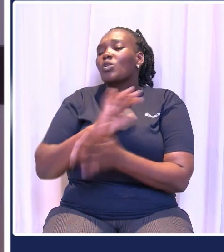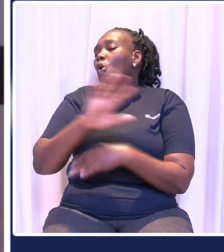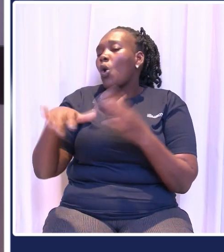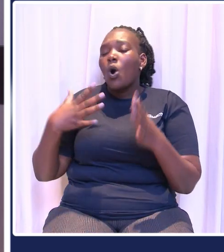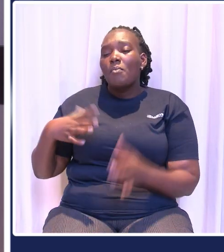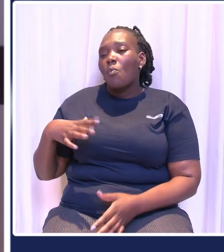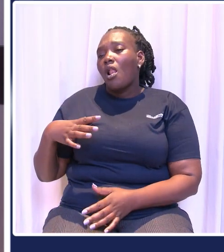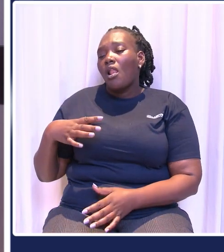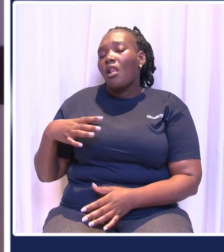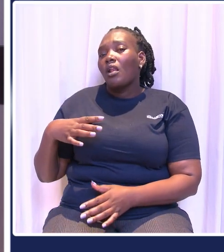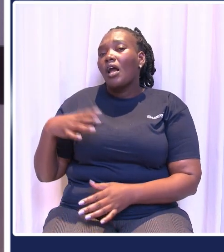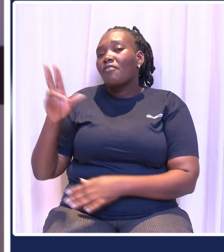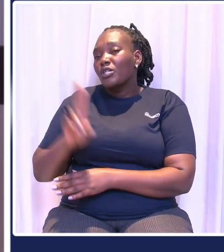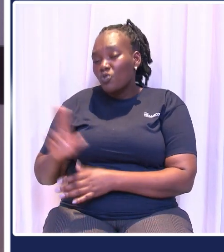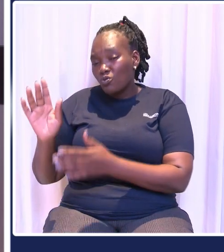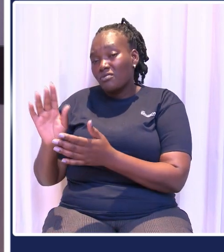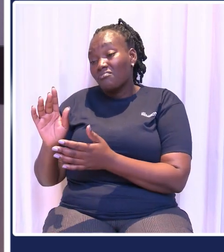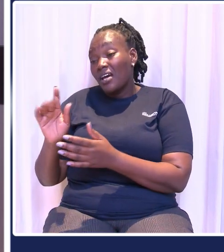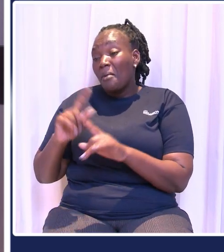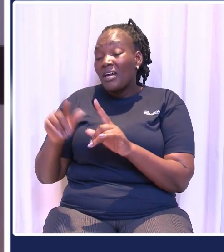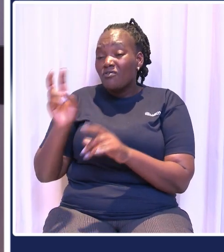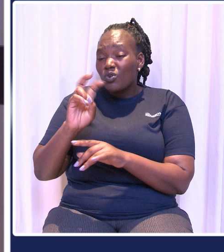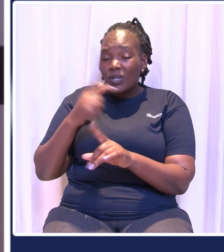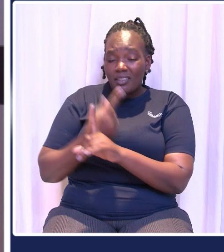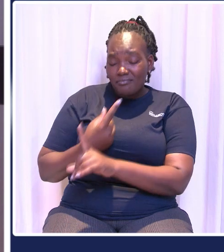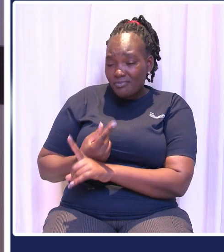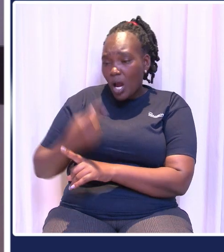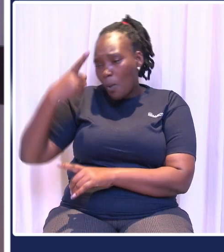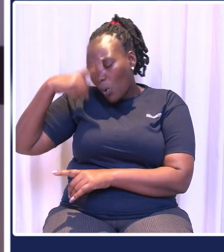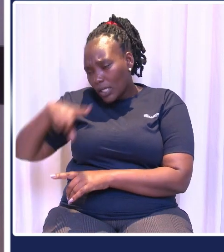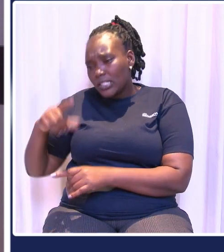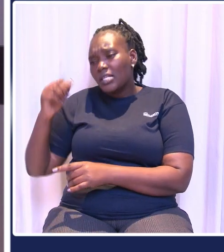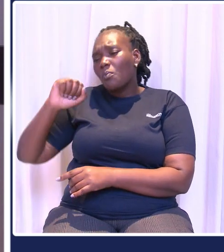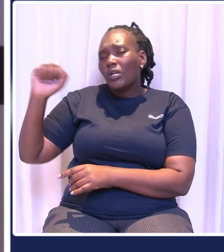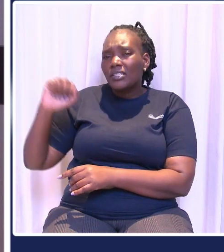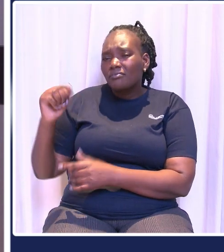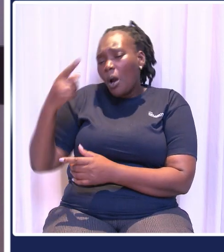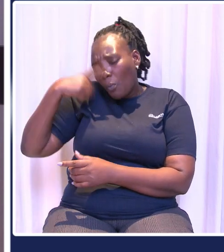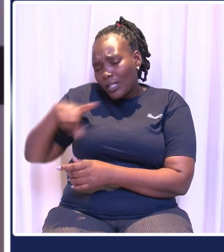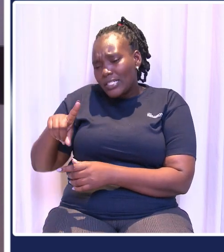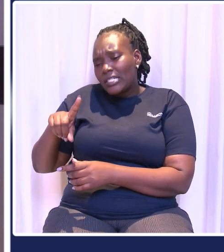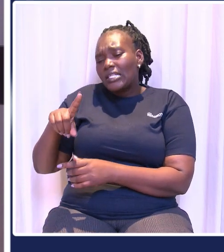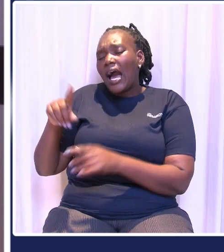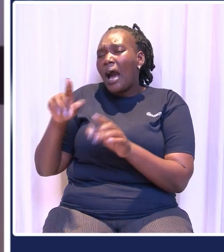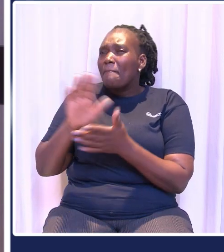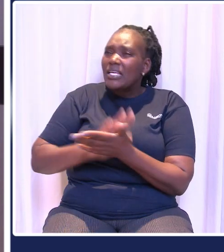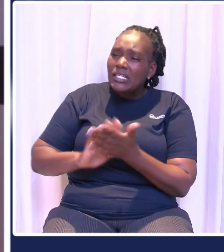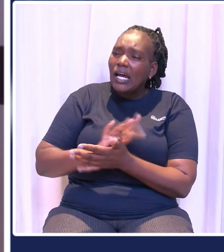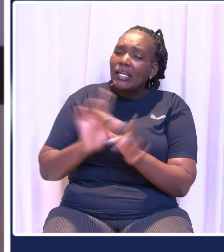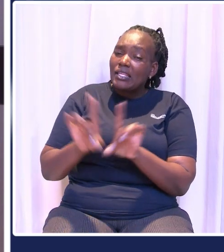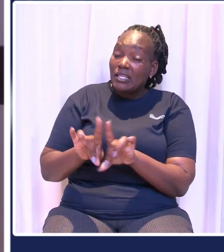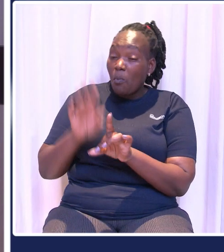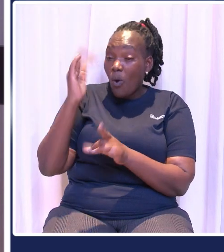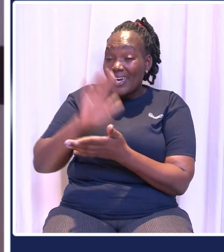with. But if you look at standards and policies, policies are basically the same, because it's